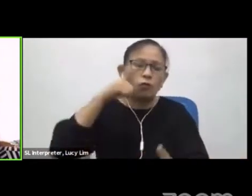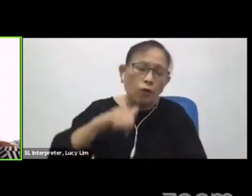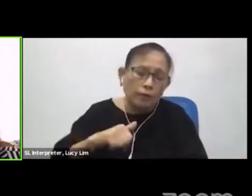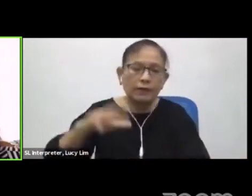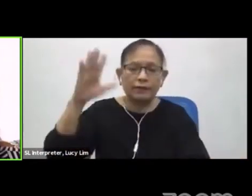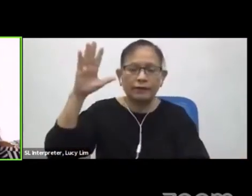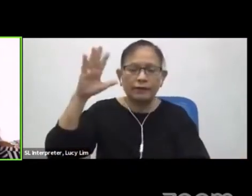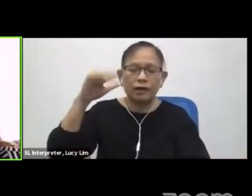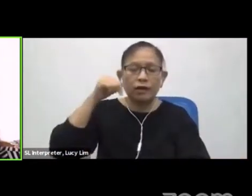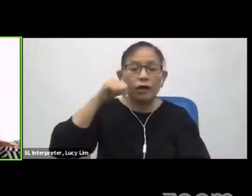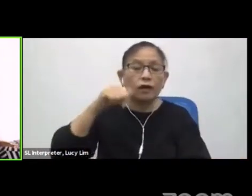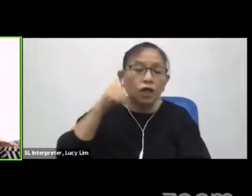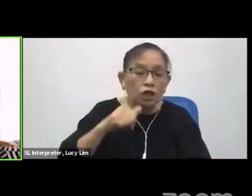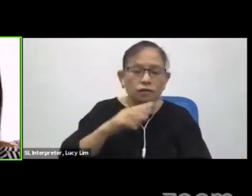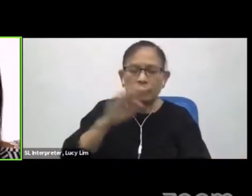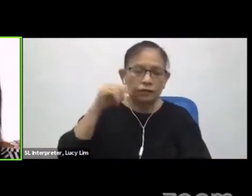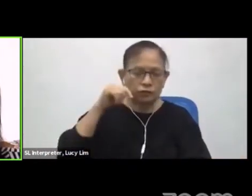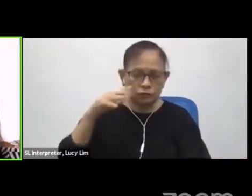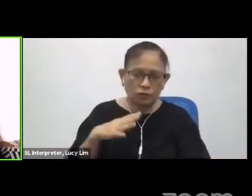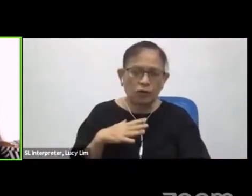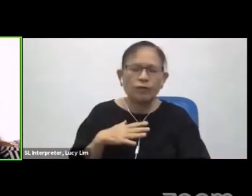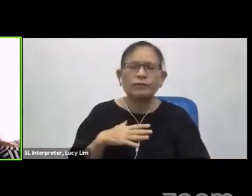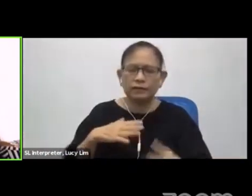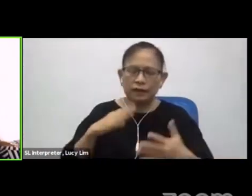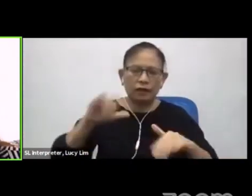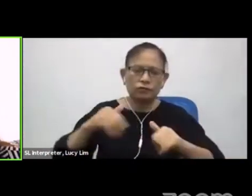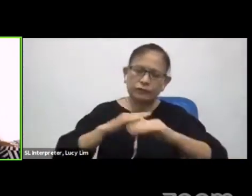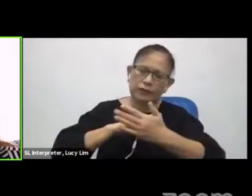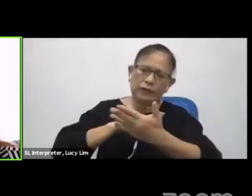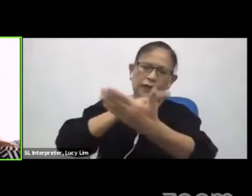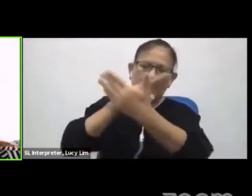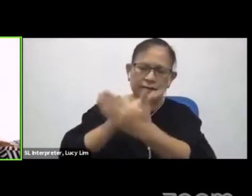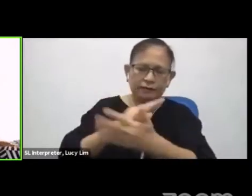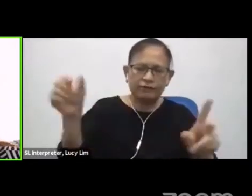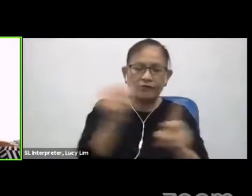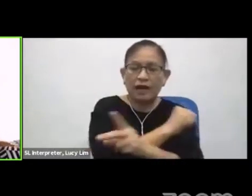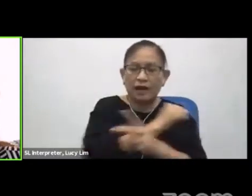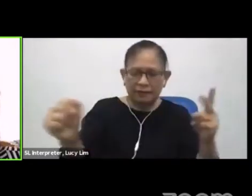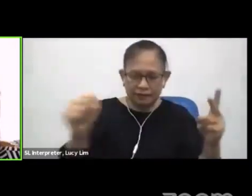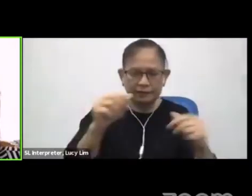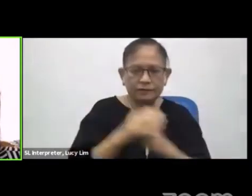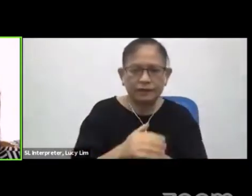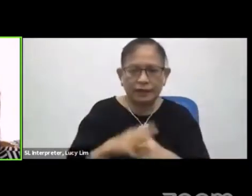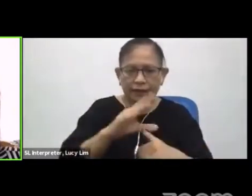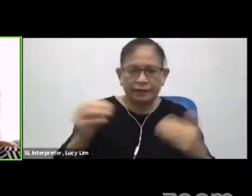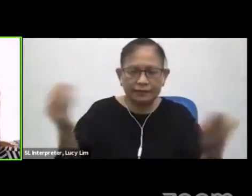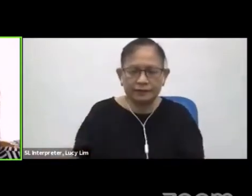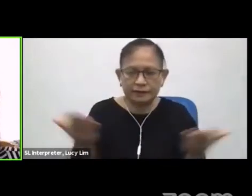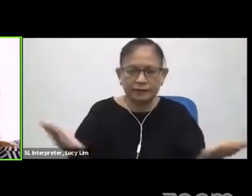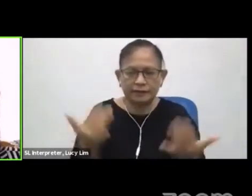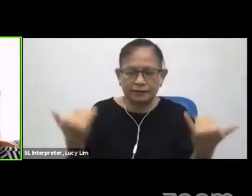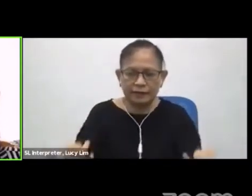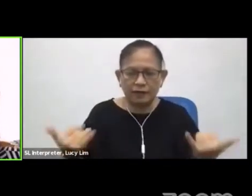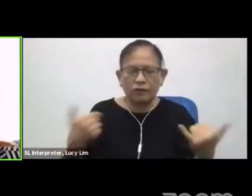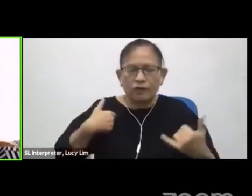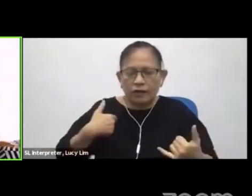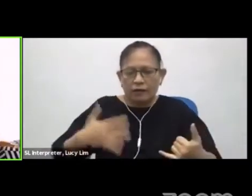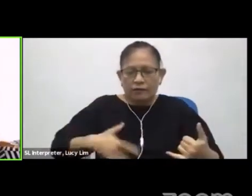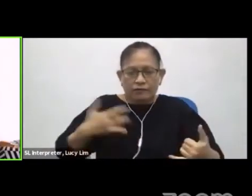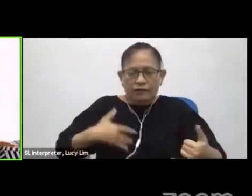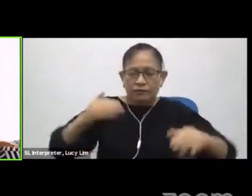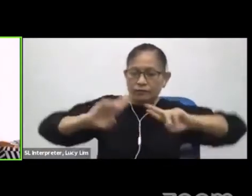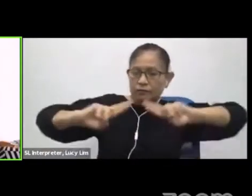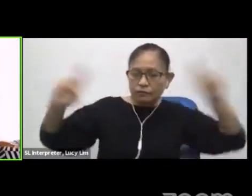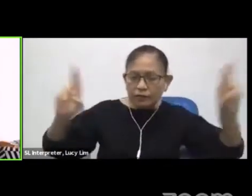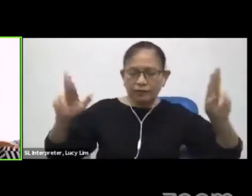a life free from violence, including us. As we all are here now, I believe we are ready to be strong implementers of